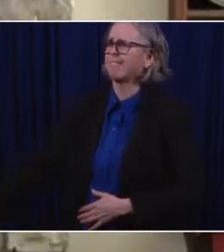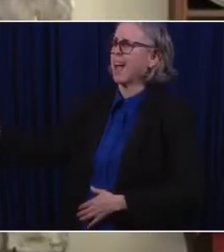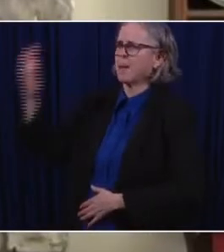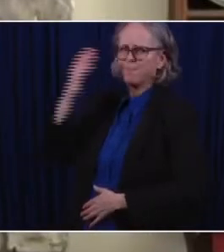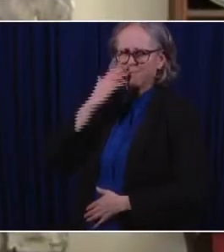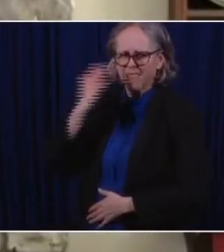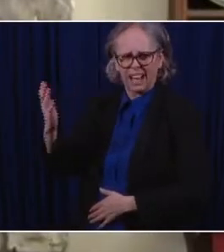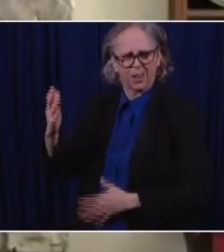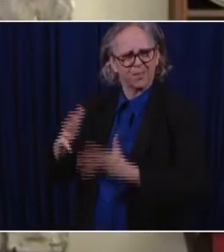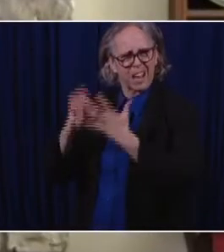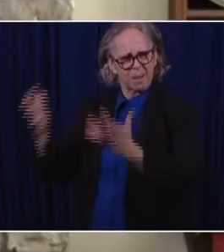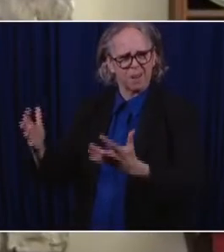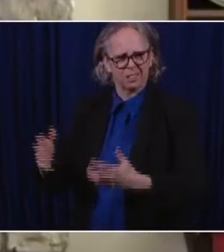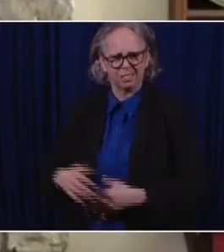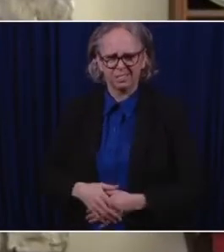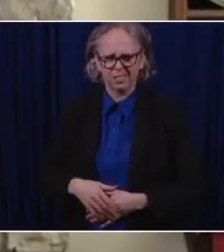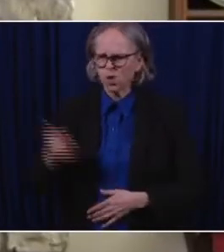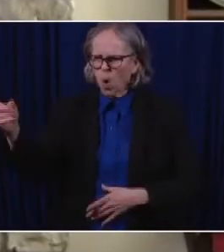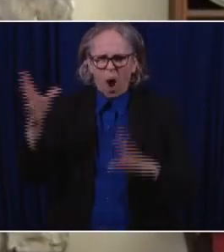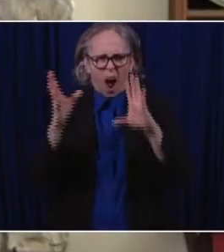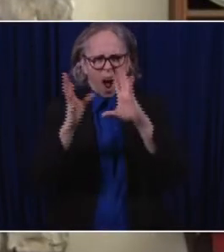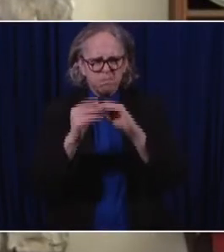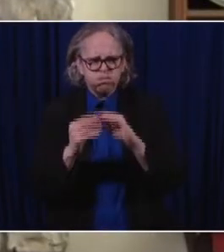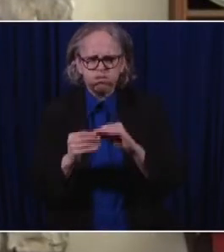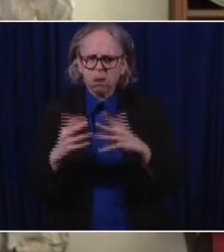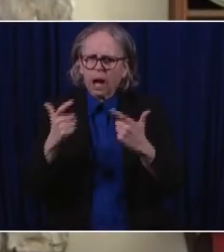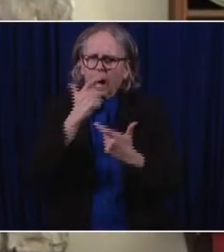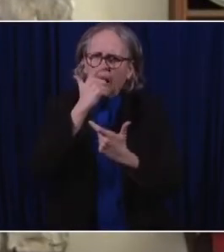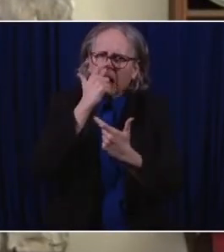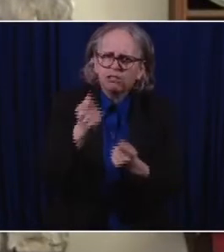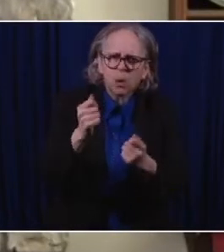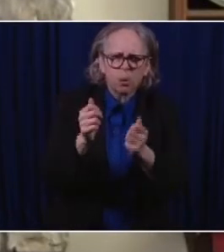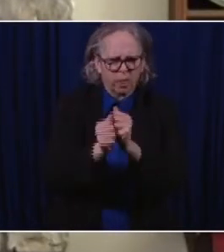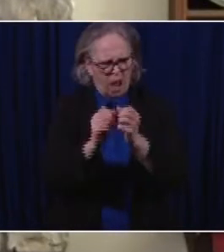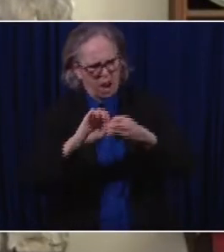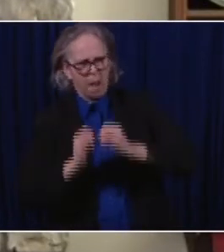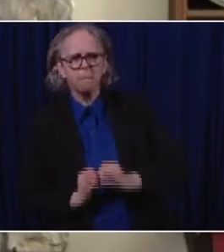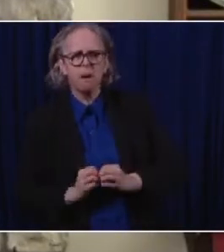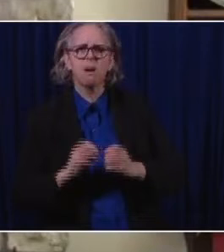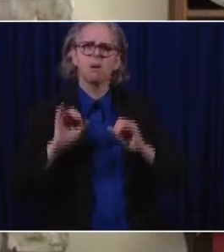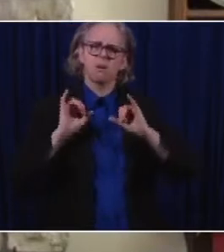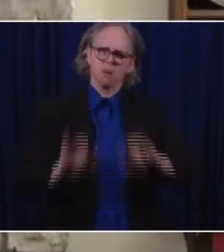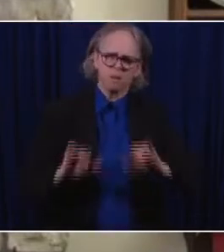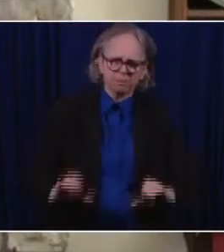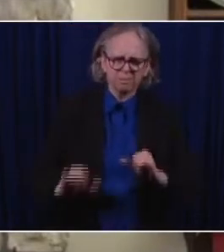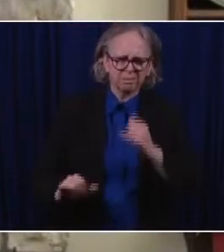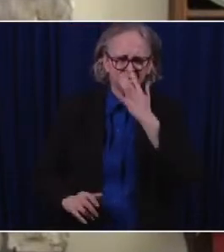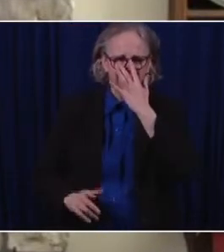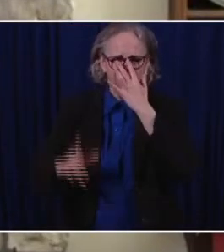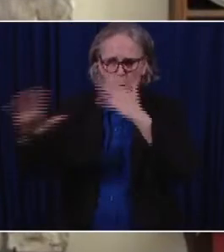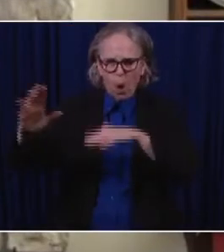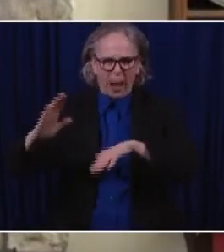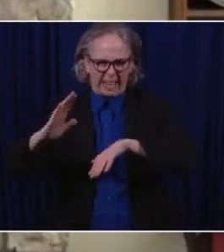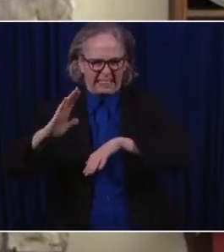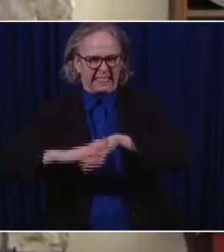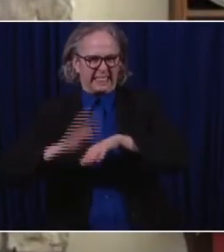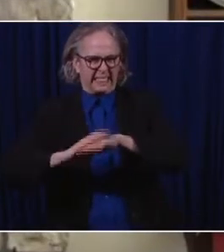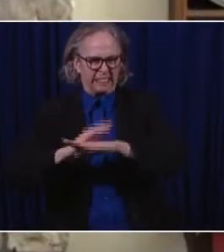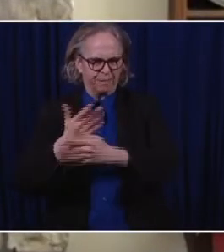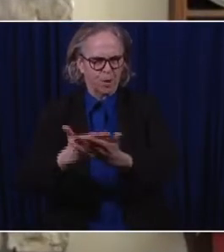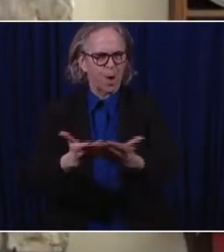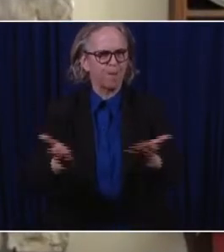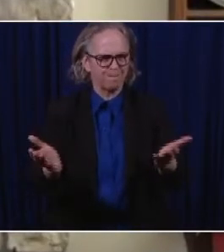you make a lot of very interesting points, but I think your caution that all of us look at each individual